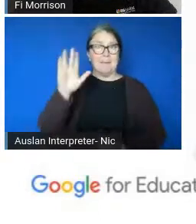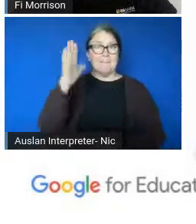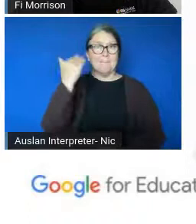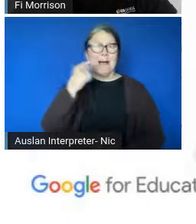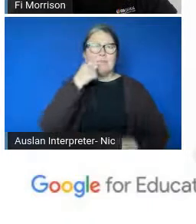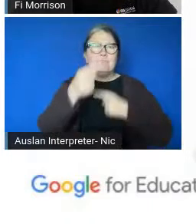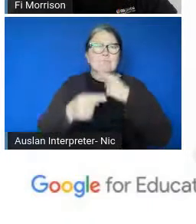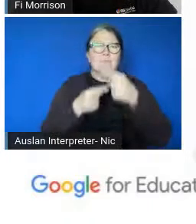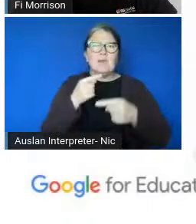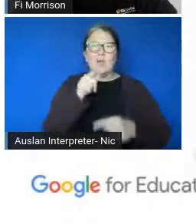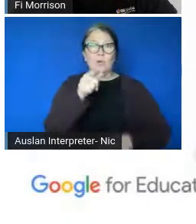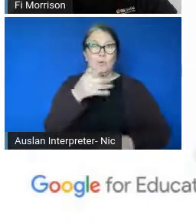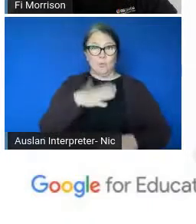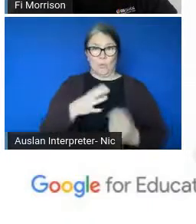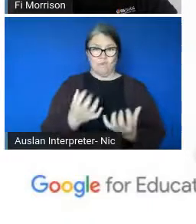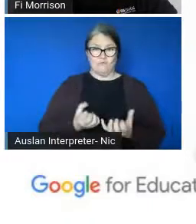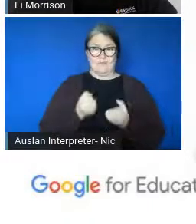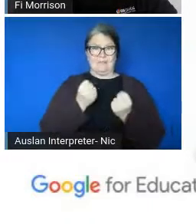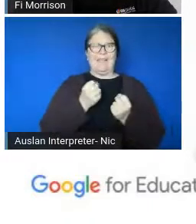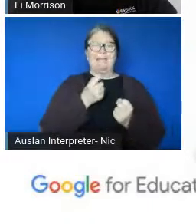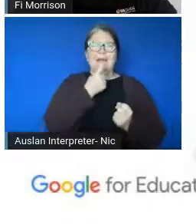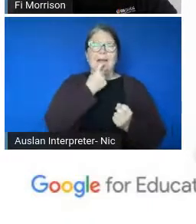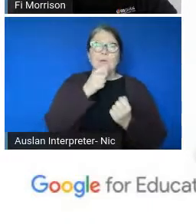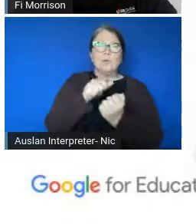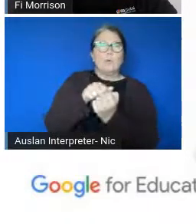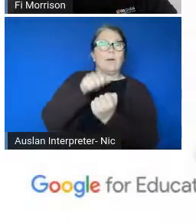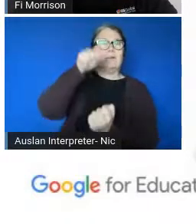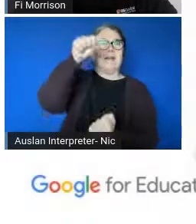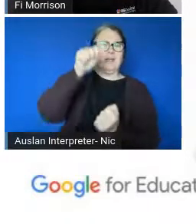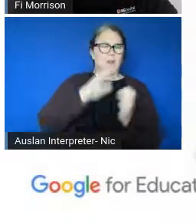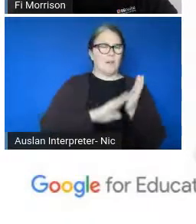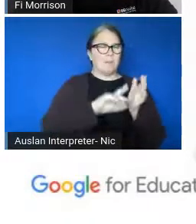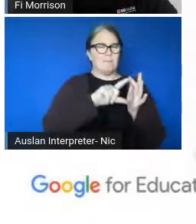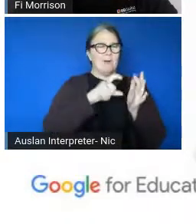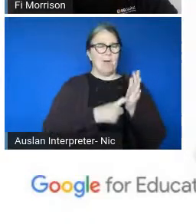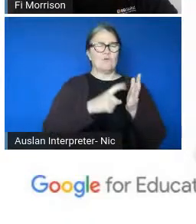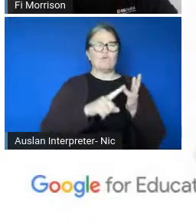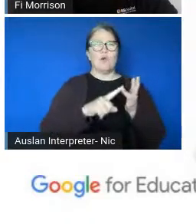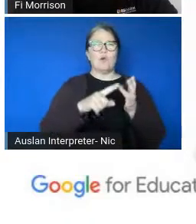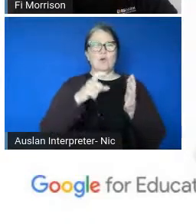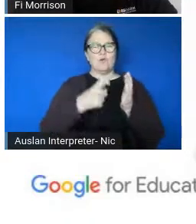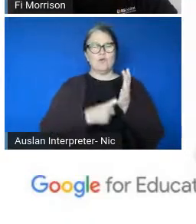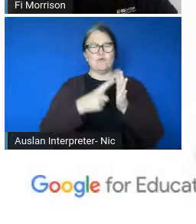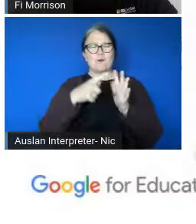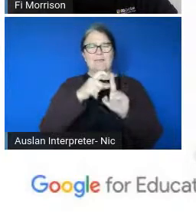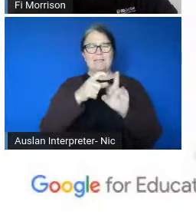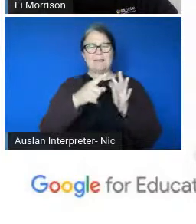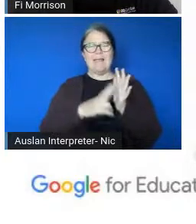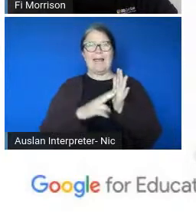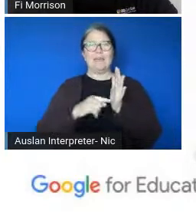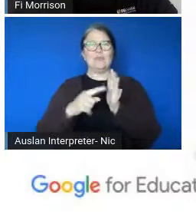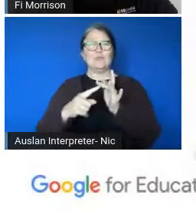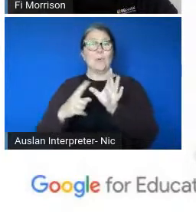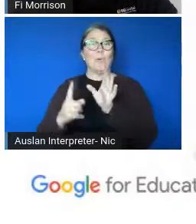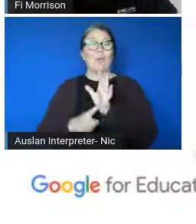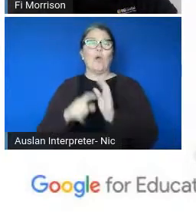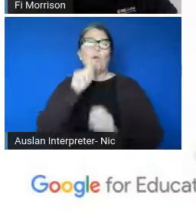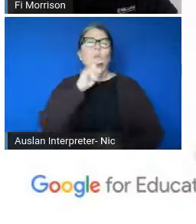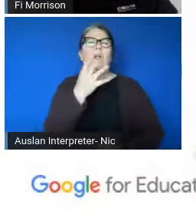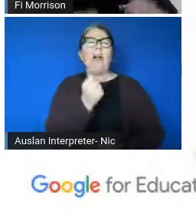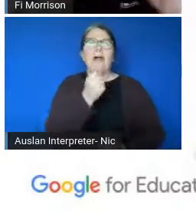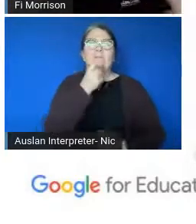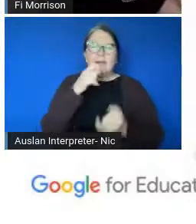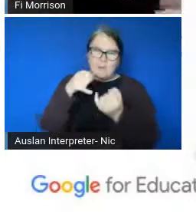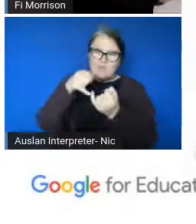and I'll talk a little bit more about that at the end of the workshop, there will be a micro-credential available for you. There is a